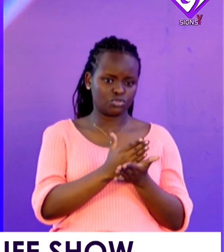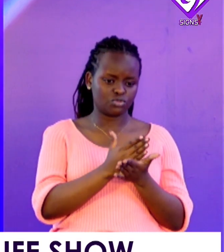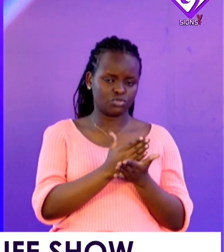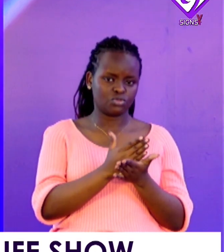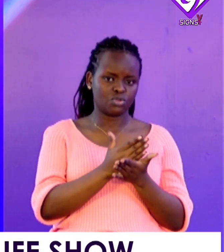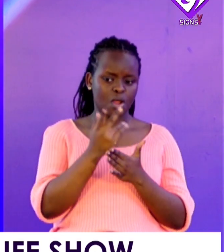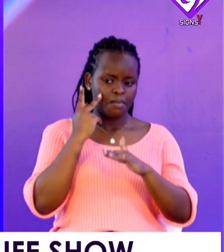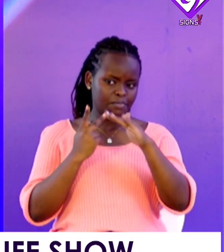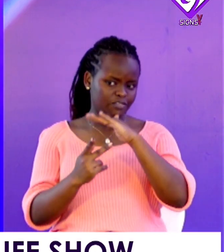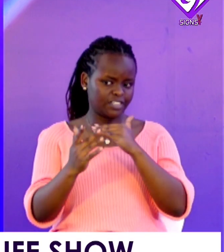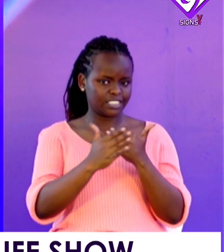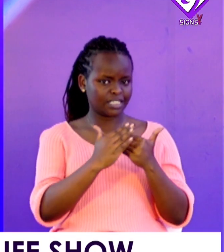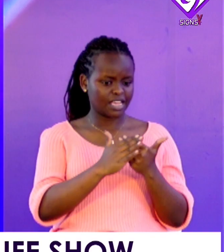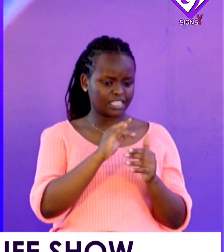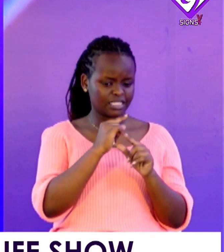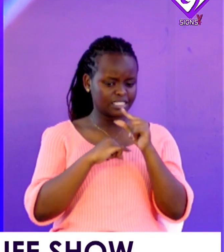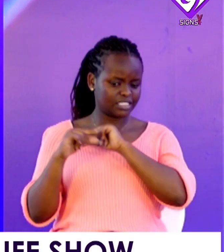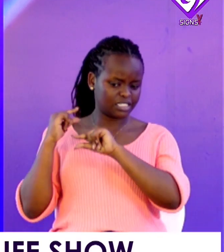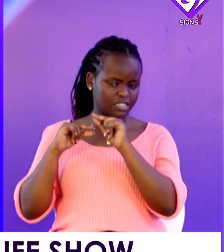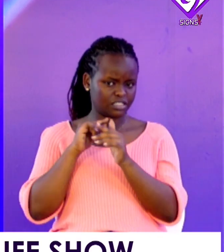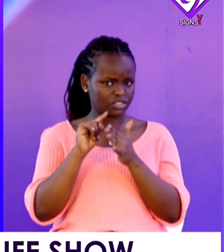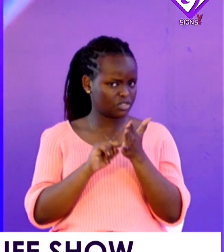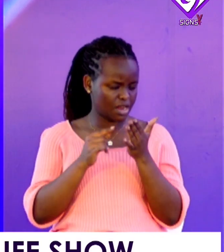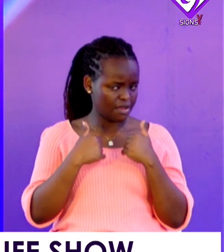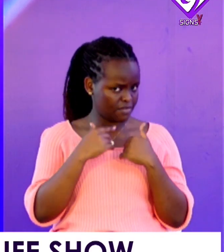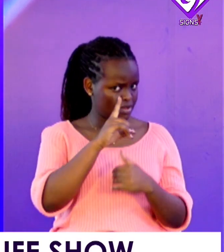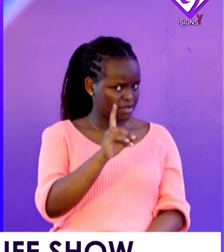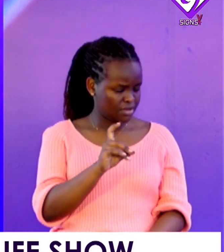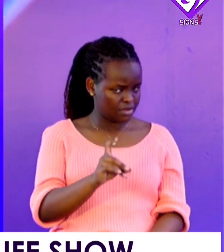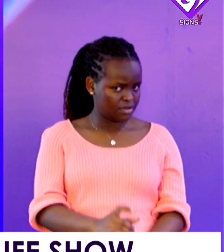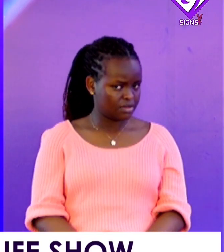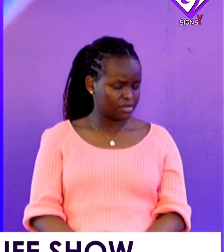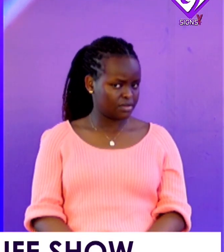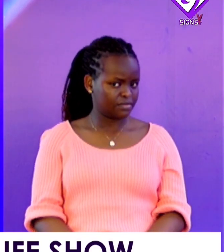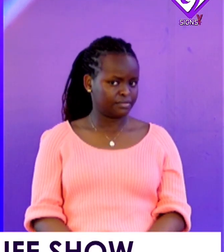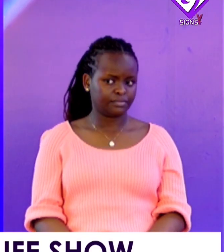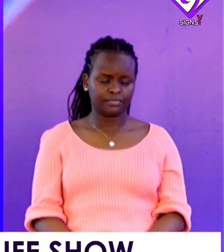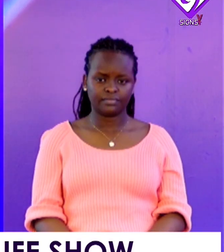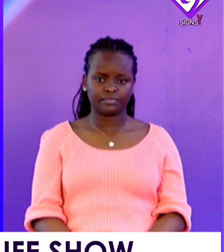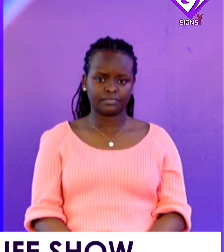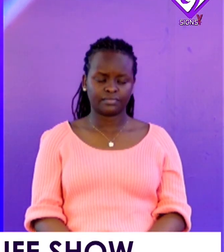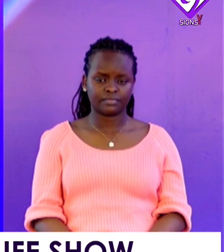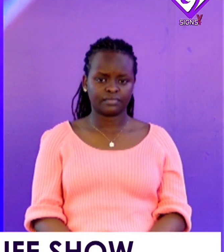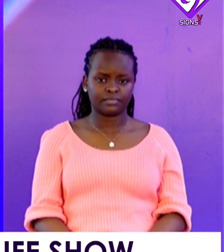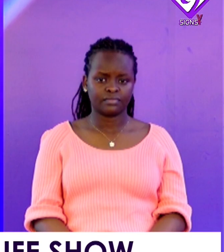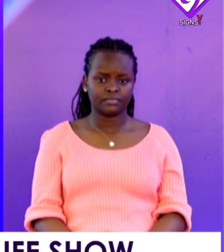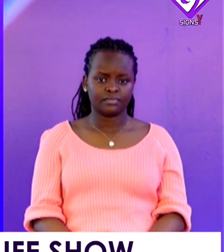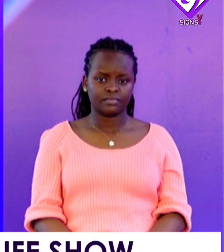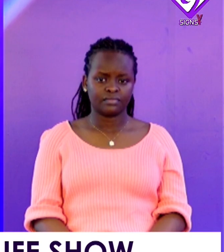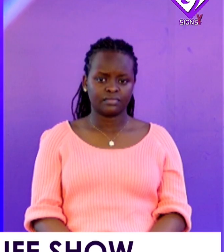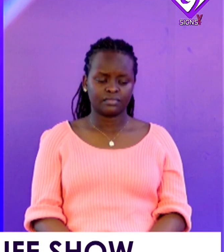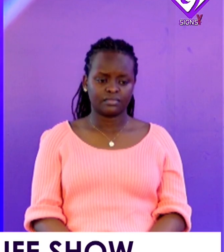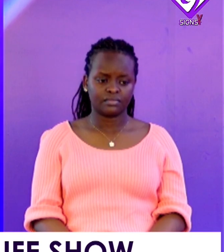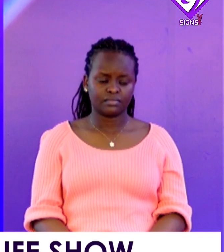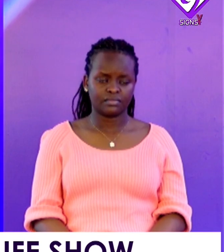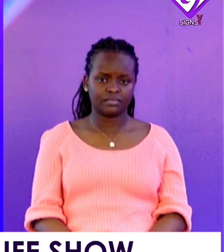in this generation? Do we have genuine pastoral care? Or are we getting